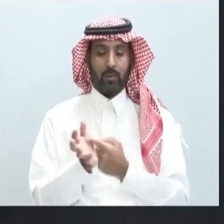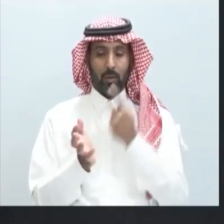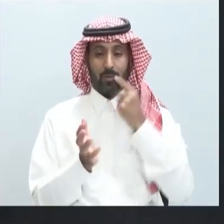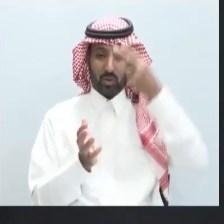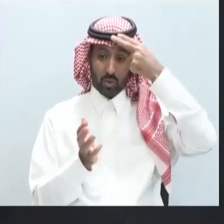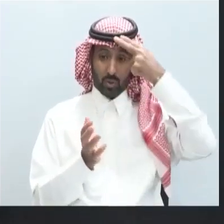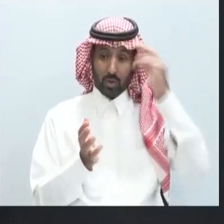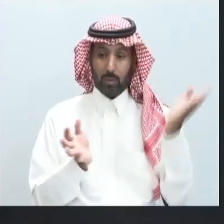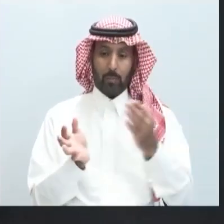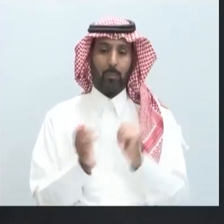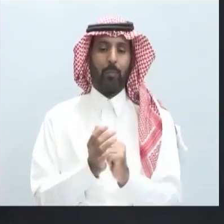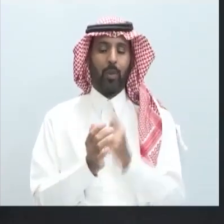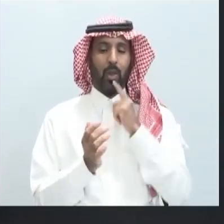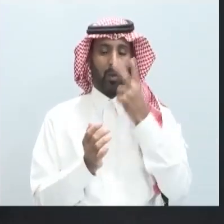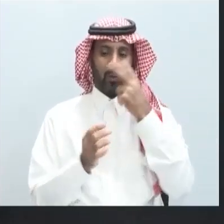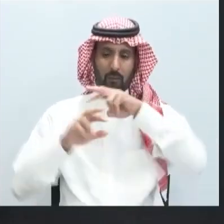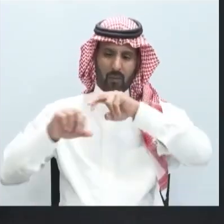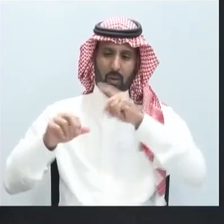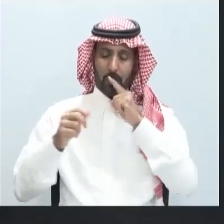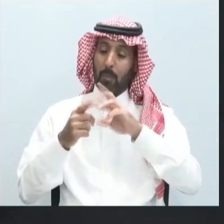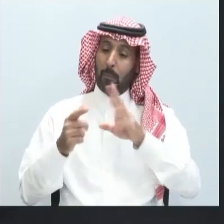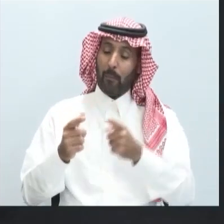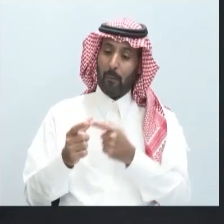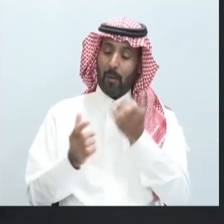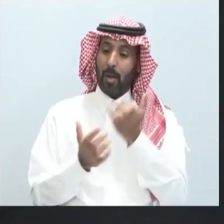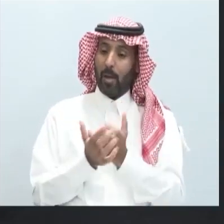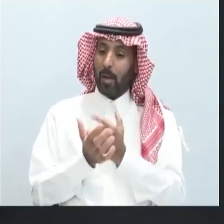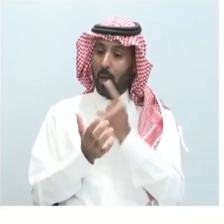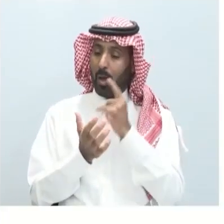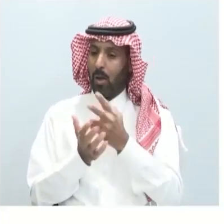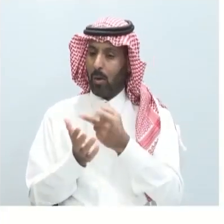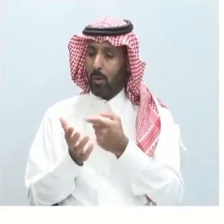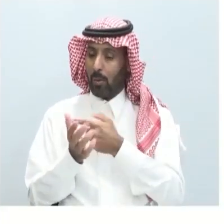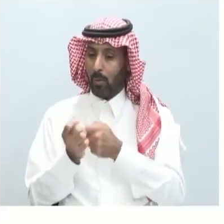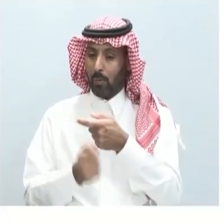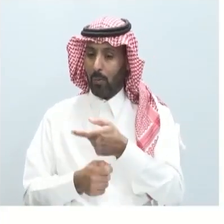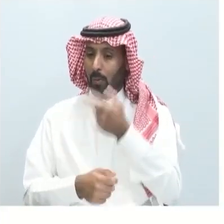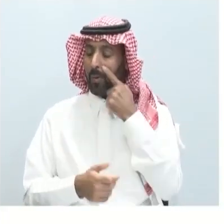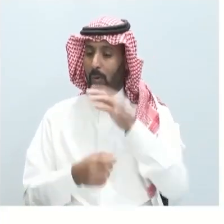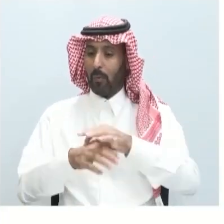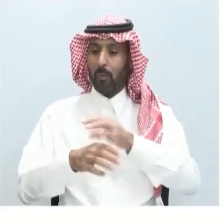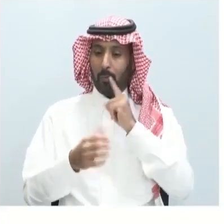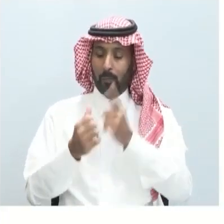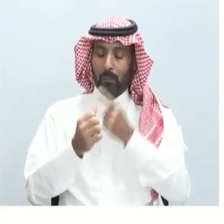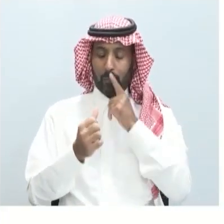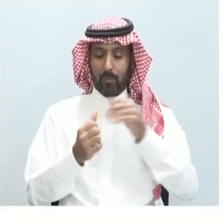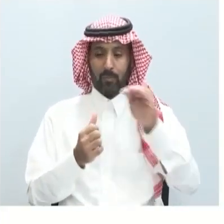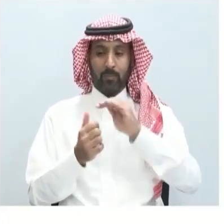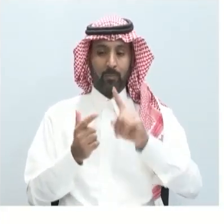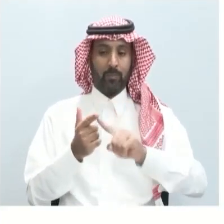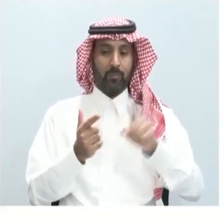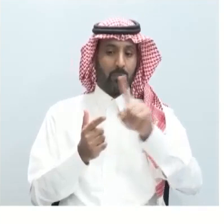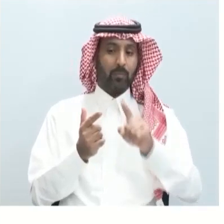Saudi Arabia, of course. Find the main strengths of the people and the economy. Answer questions about